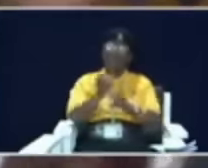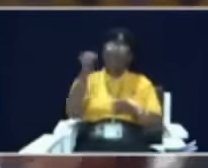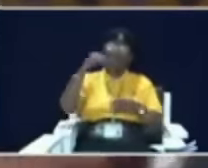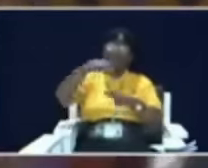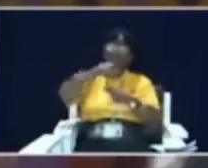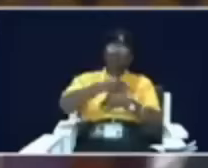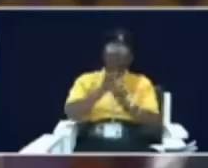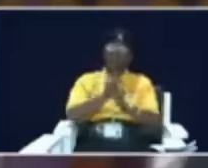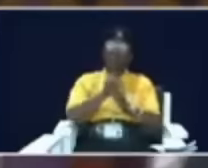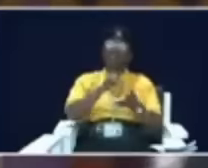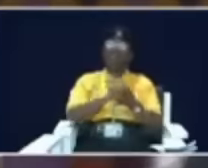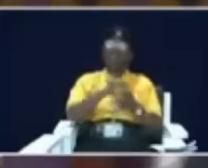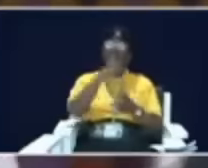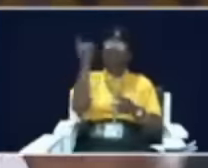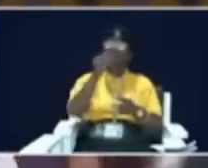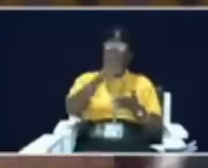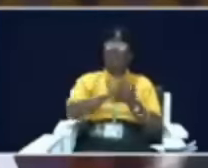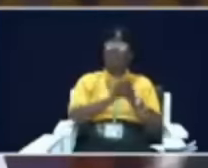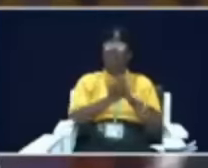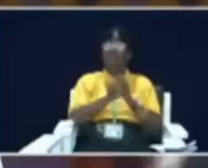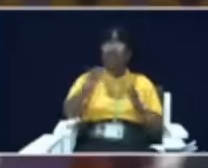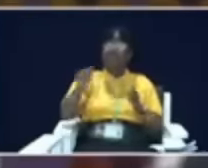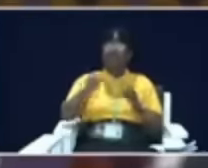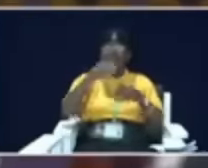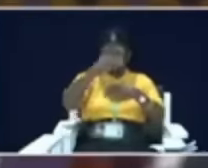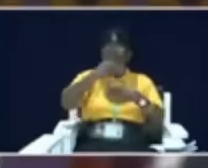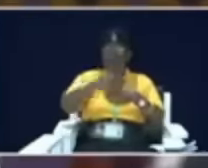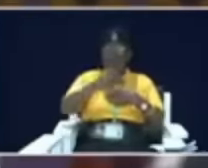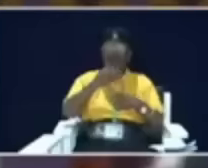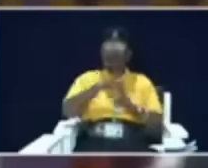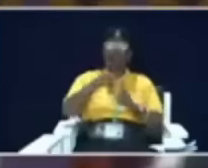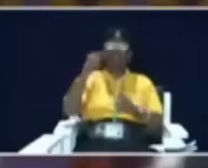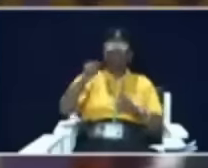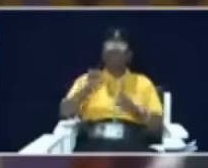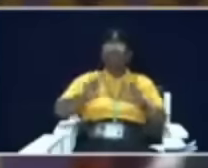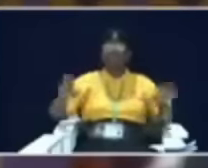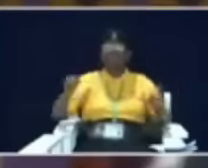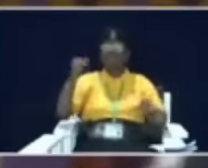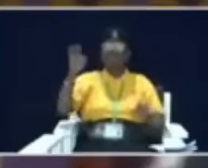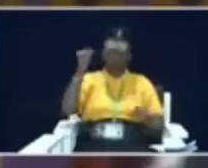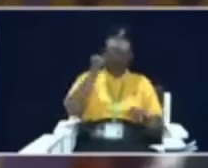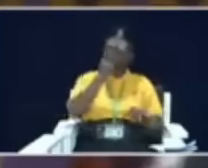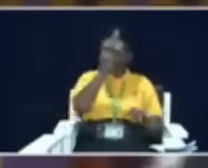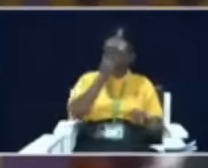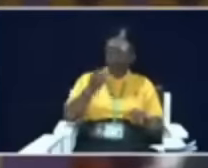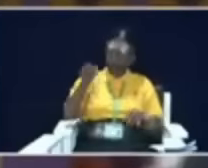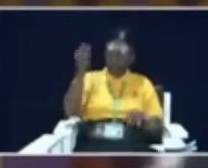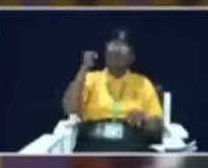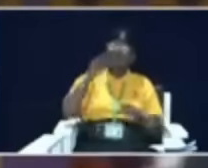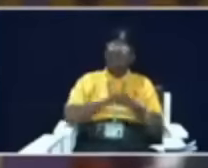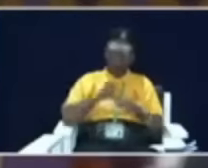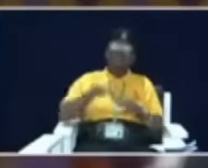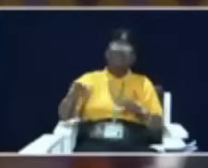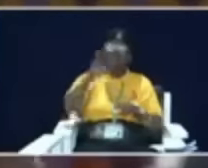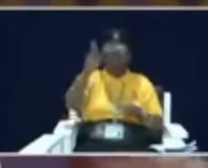It only became a wall when the children of Israel were on their way to the promised land,